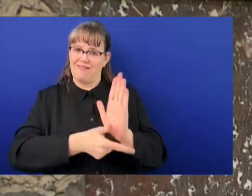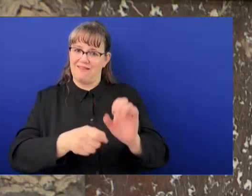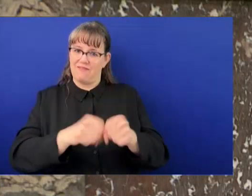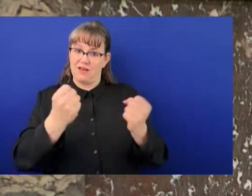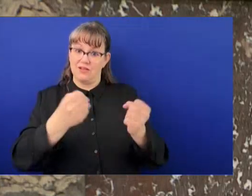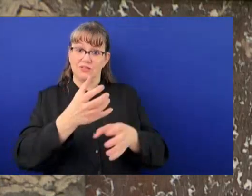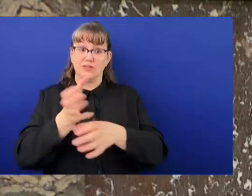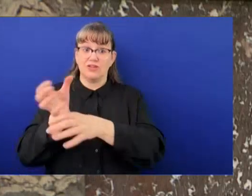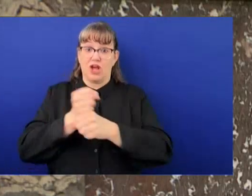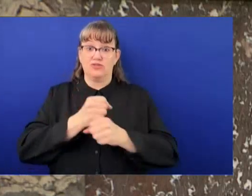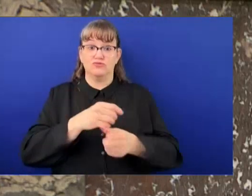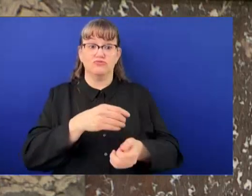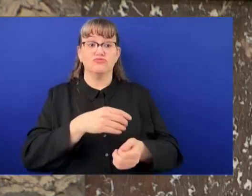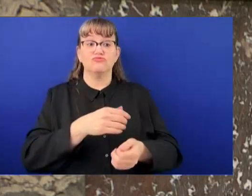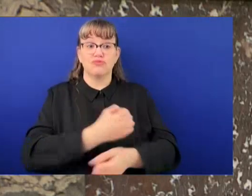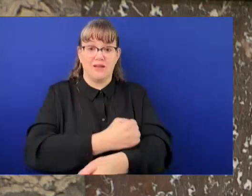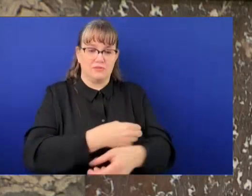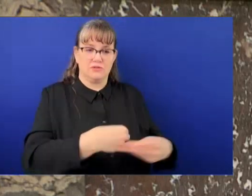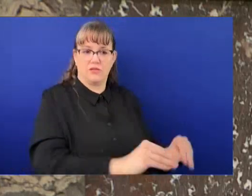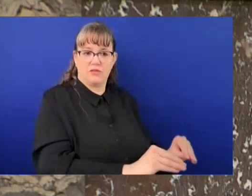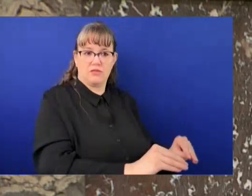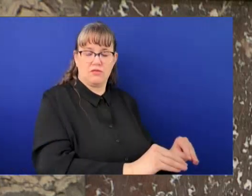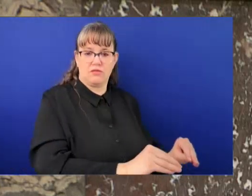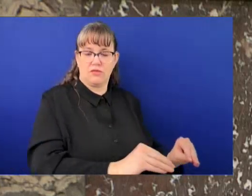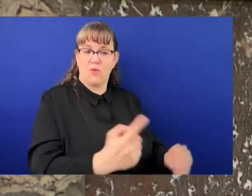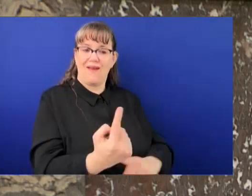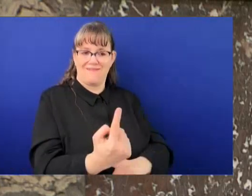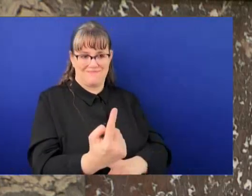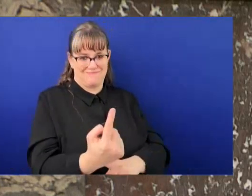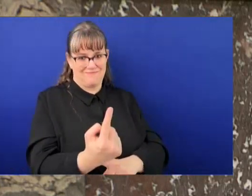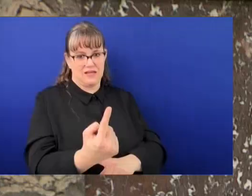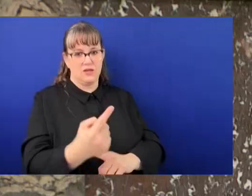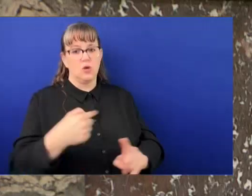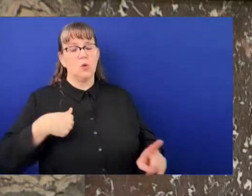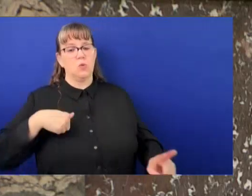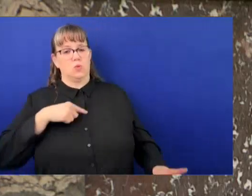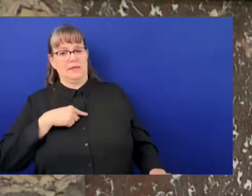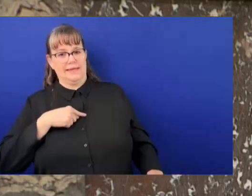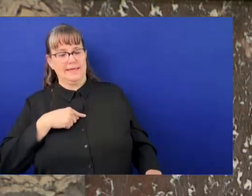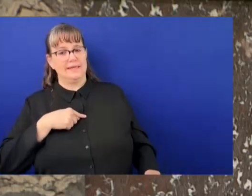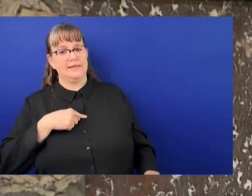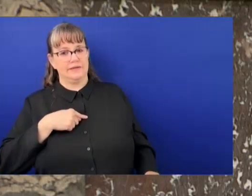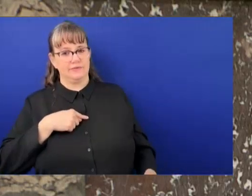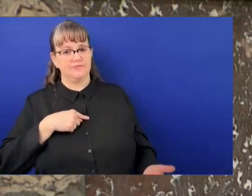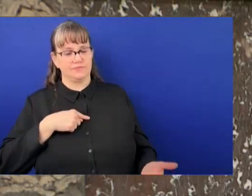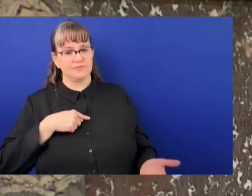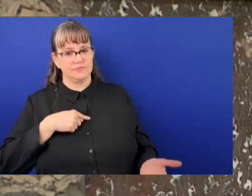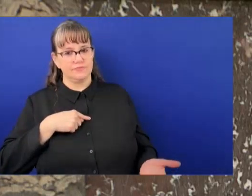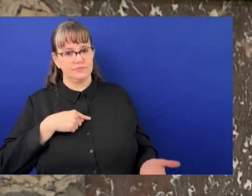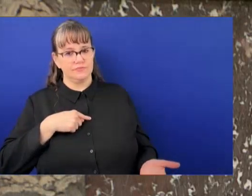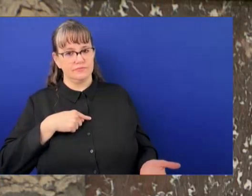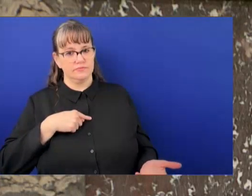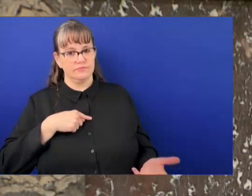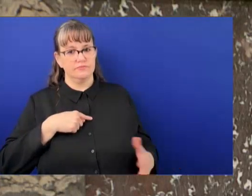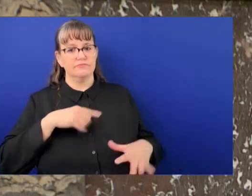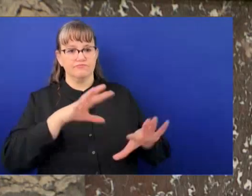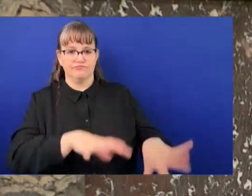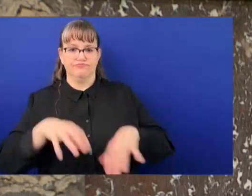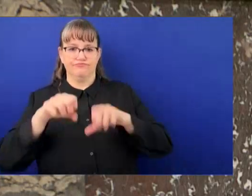of the organizations, including peer organizations that we fund, that help deliver health care to individuals. We will not tolerate the law being